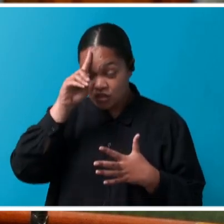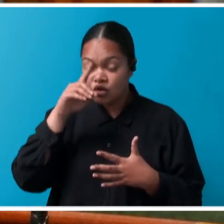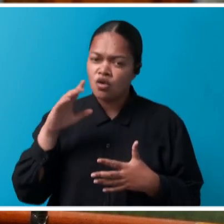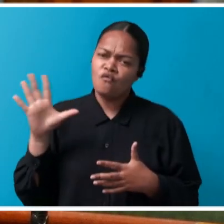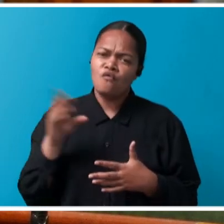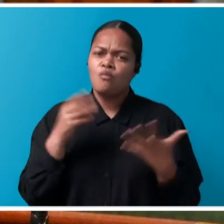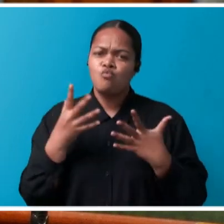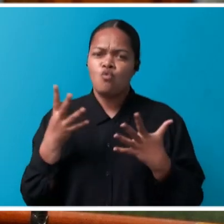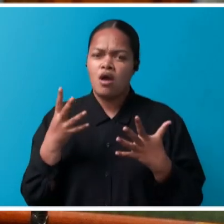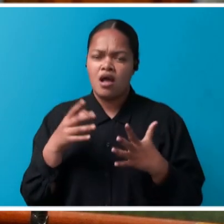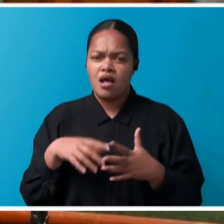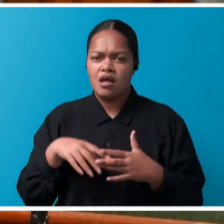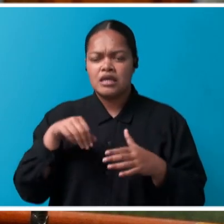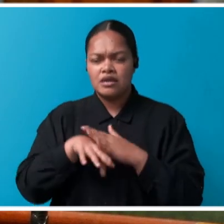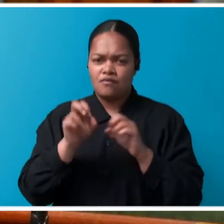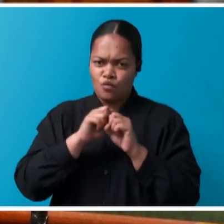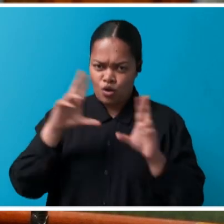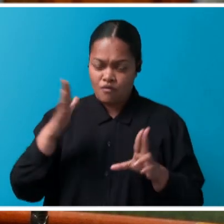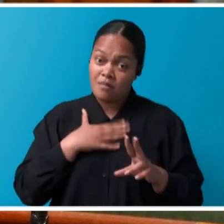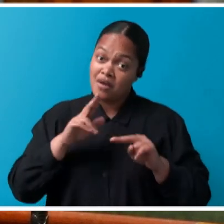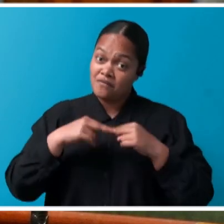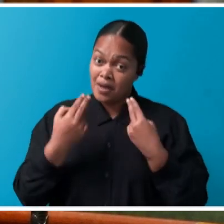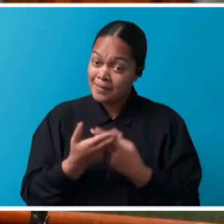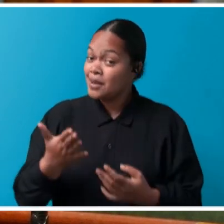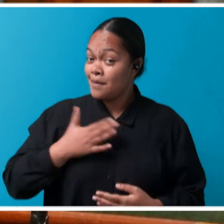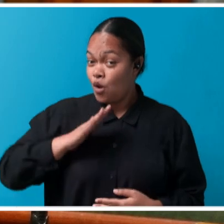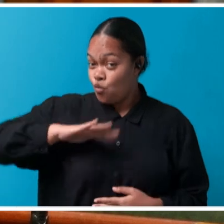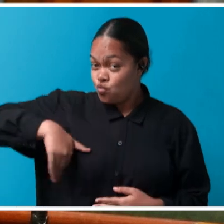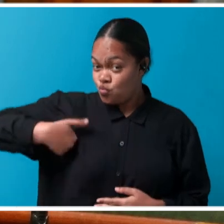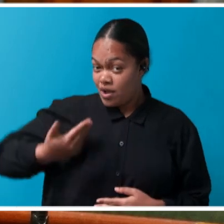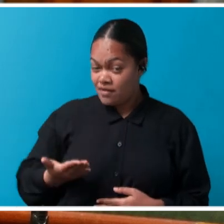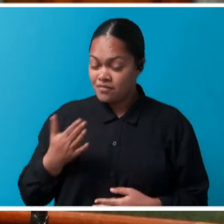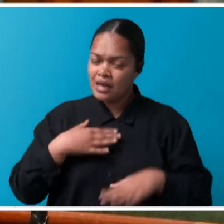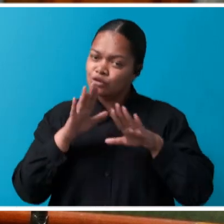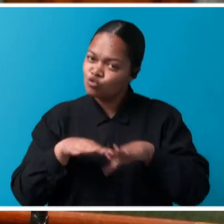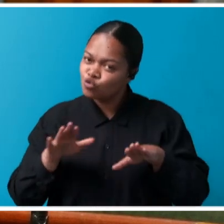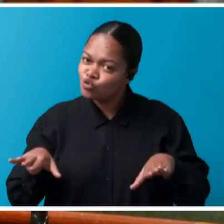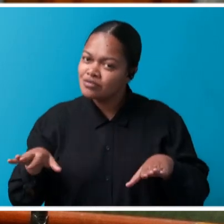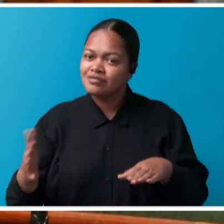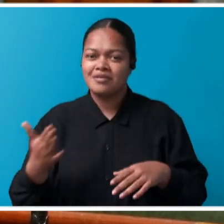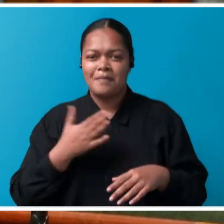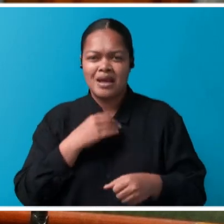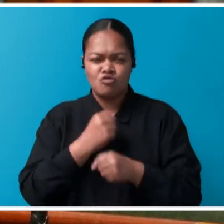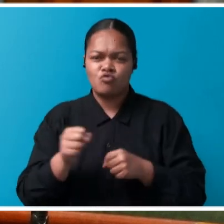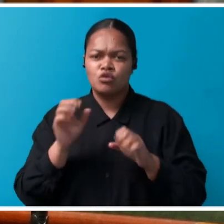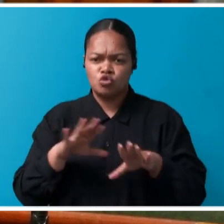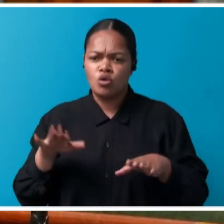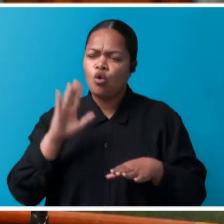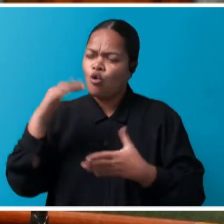indebted to my family, my wife, children and grandchildren of always being the pillar of my